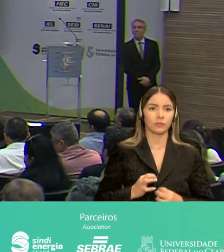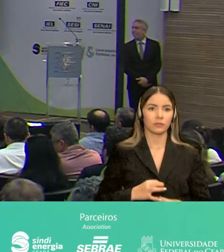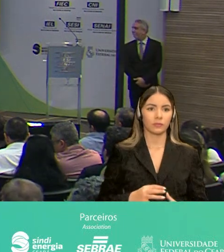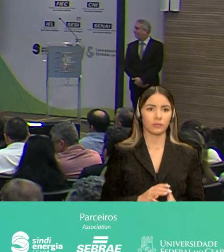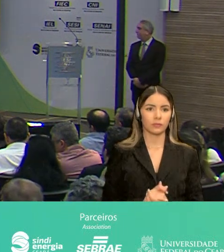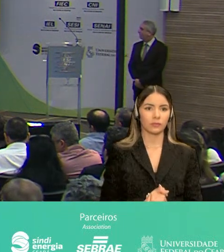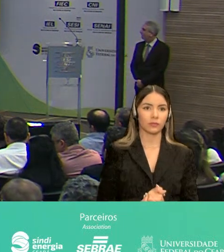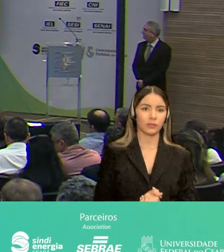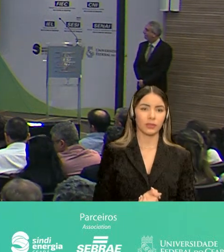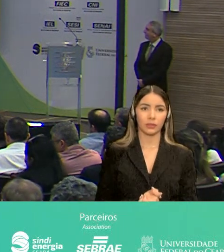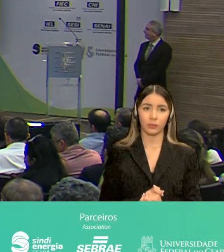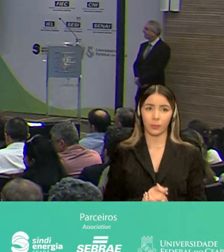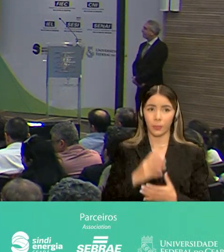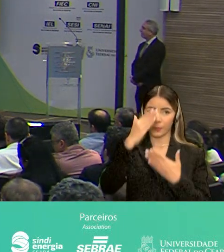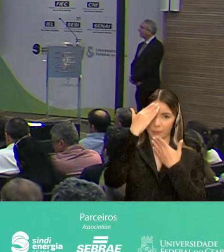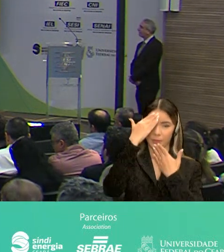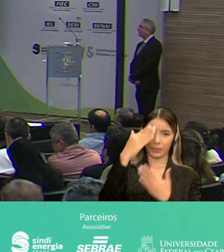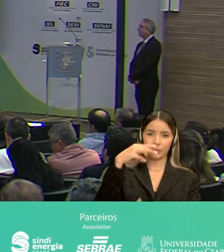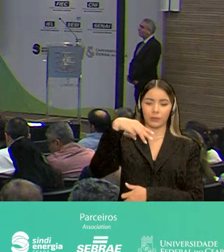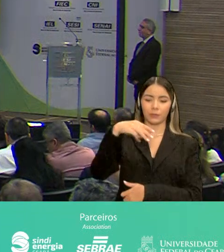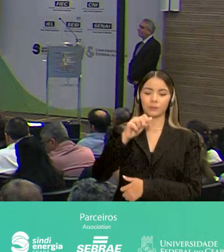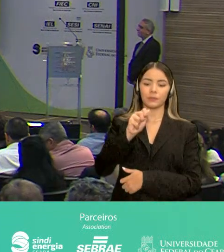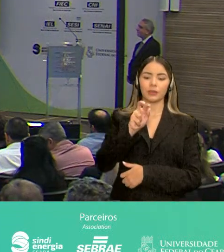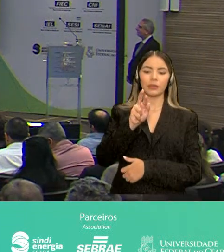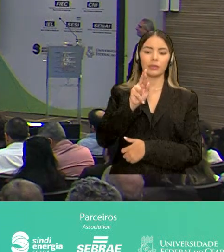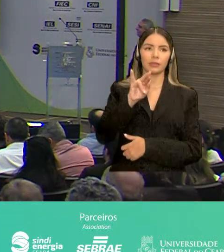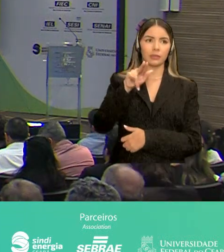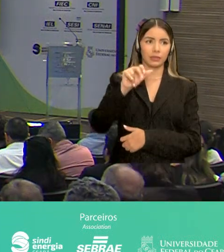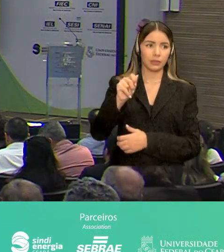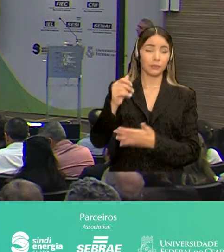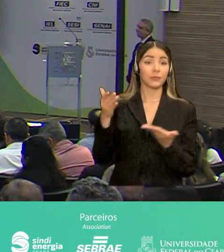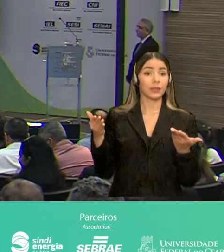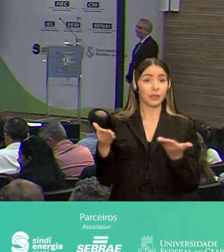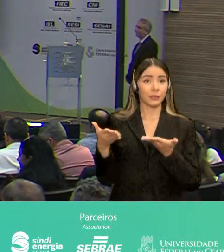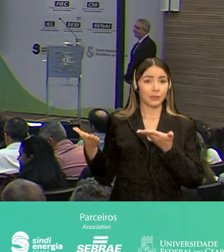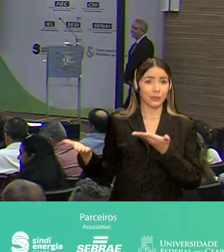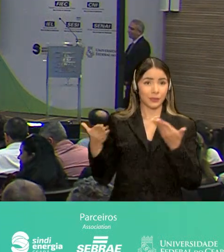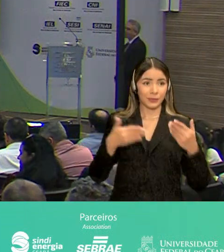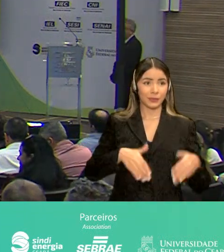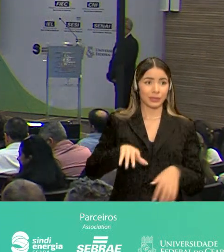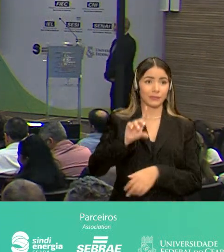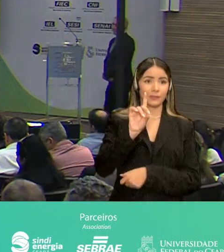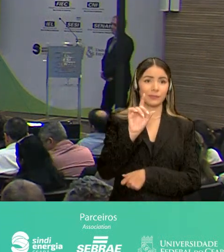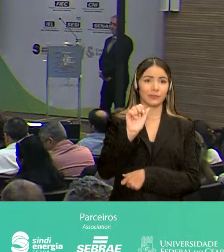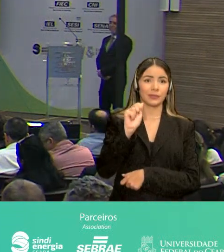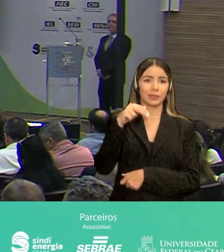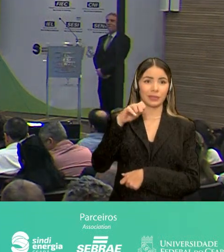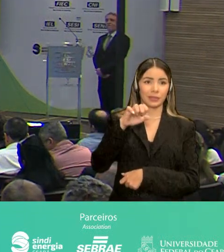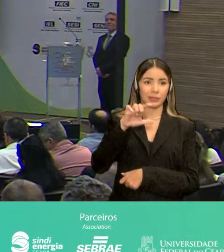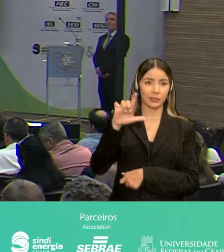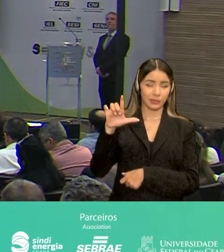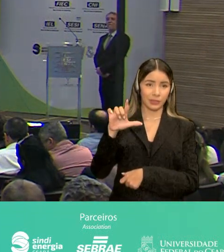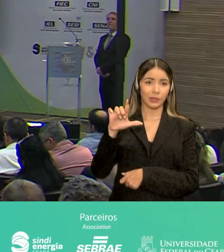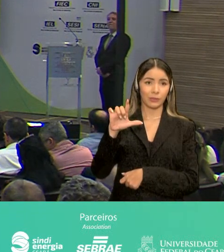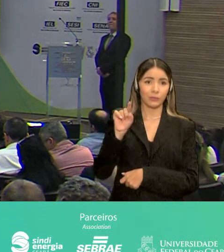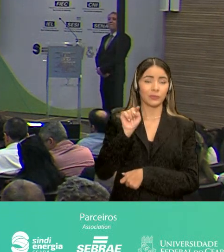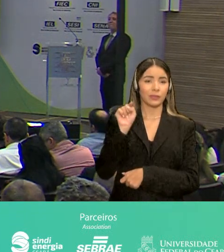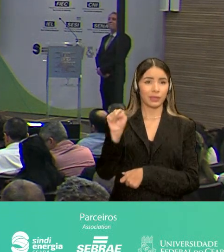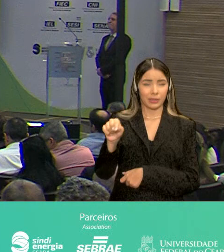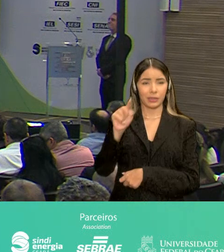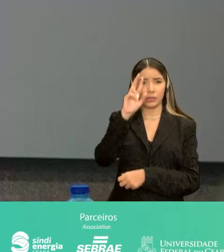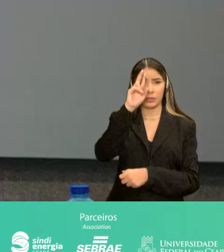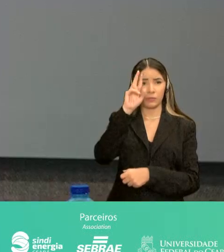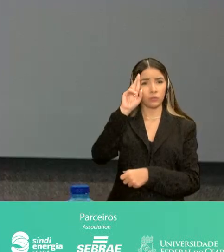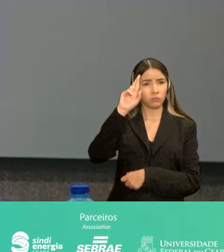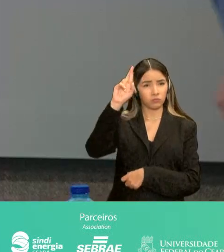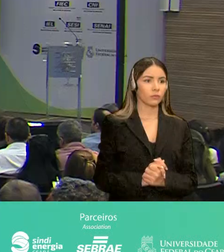Obrigada, Thank you, Marina. Marina. Eu vou chamar agora I'll call Daniel in Mr. Lopes, Daniel ele é Lopes. diretor He's da Hydron High Energia e Director Gases for Hydrogen Especiais do